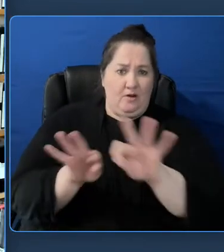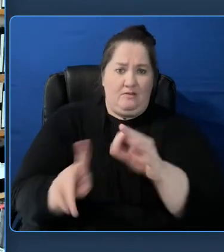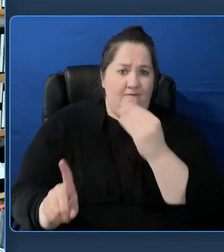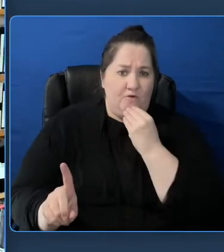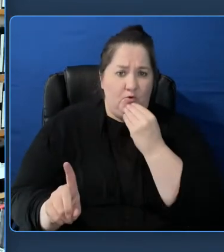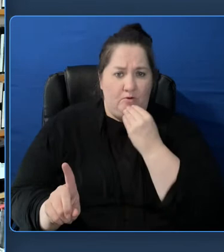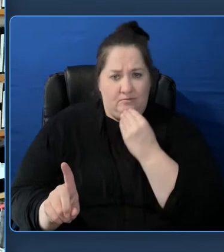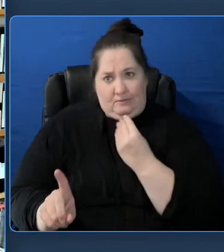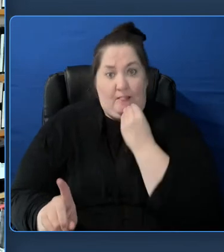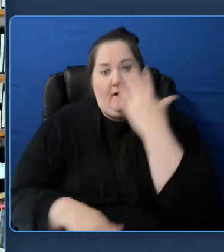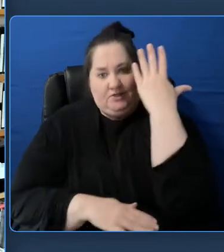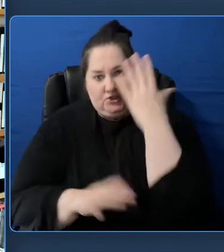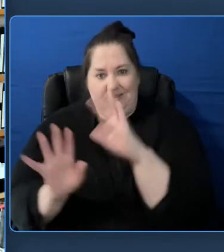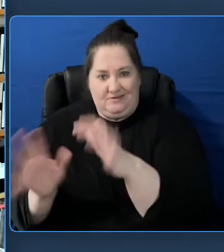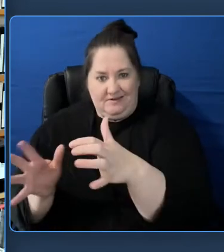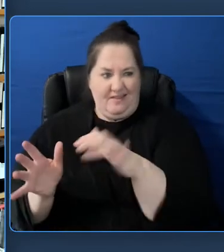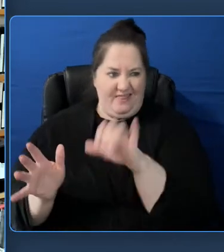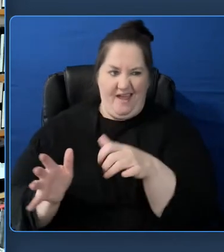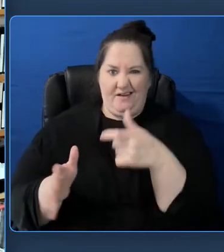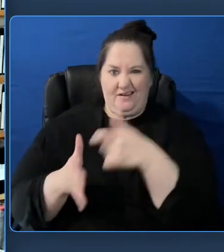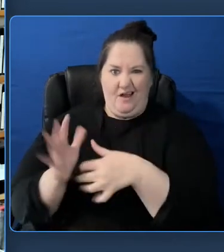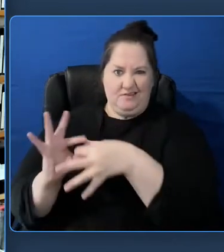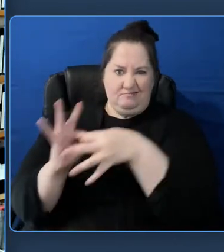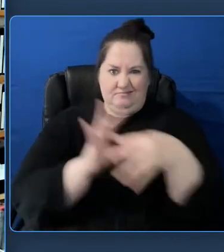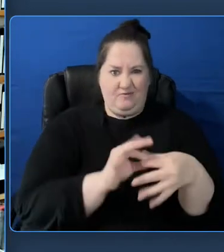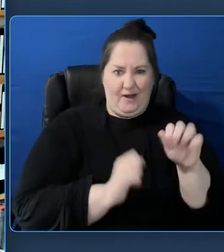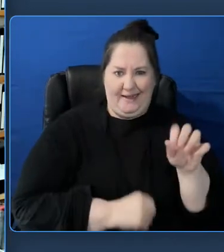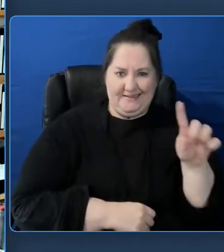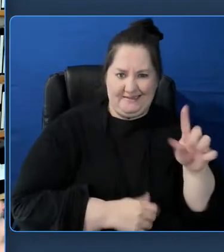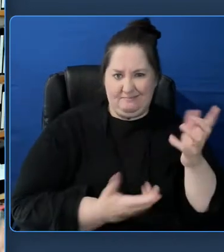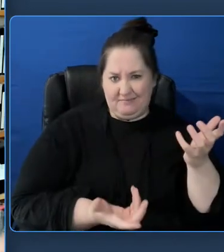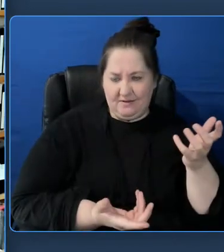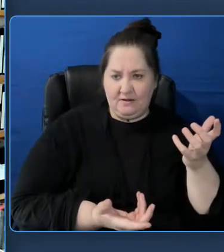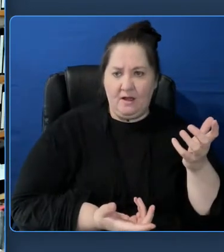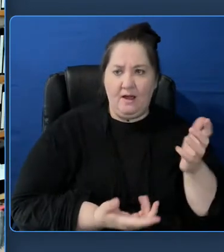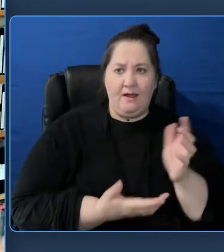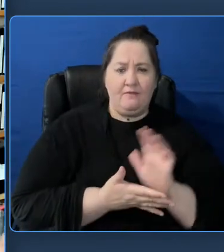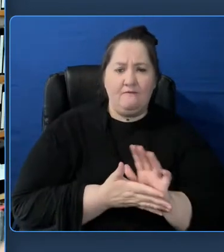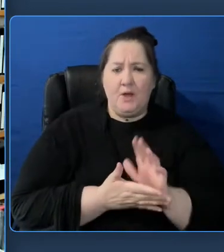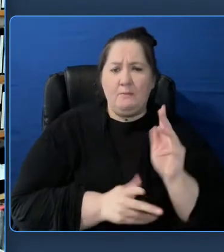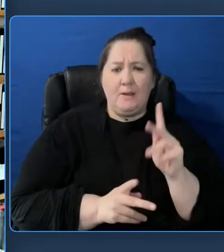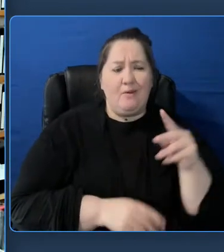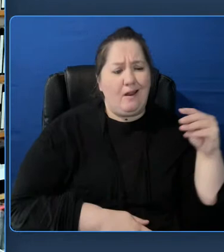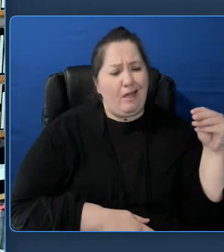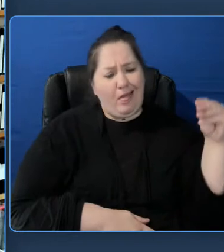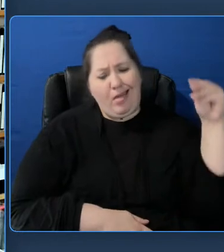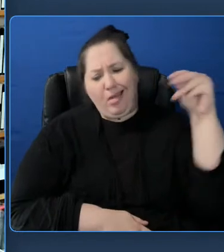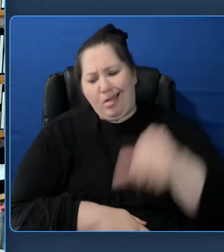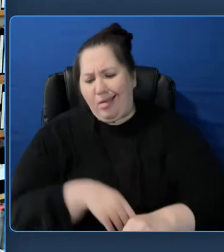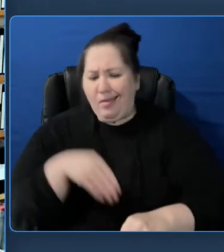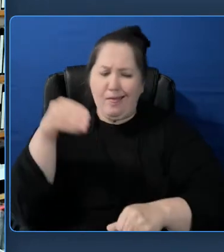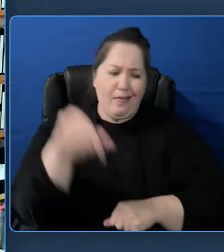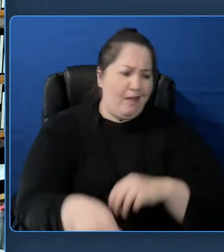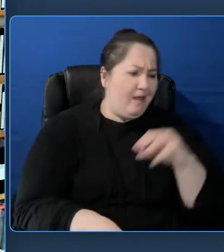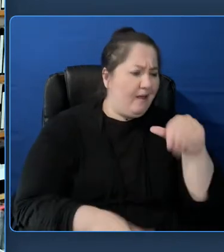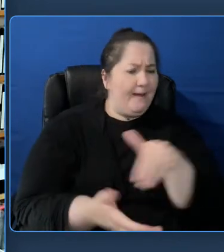one day. That's what the cost is. And of course, the film people are spending tens of millions of